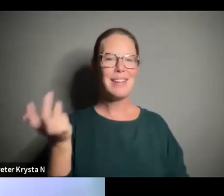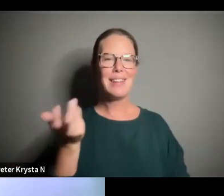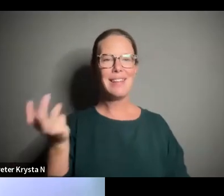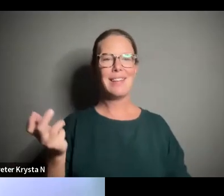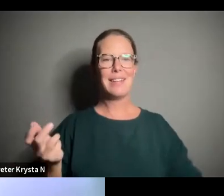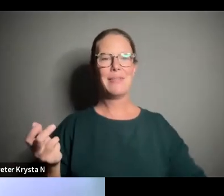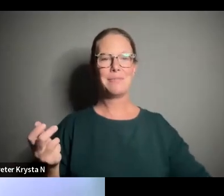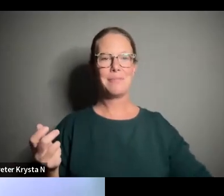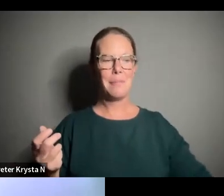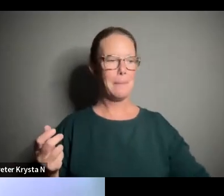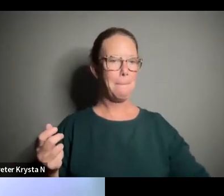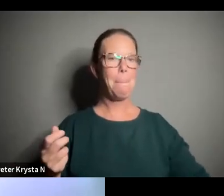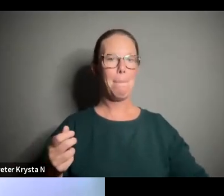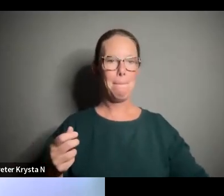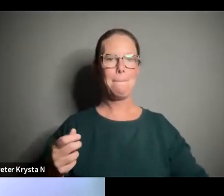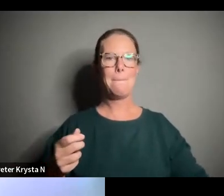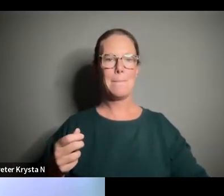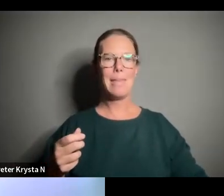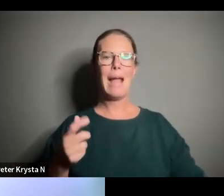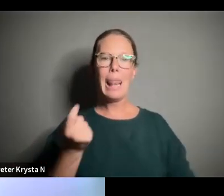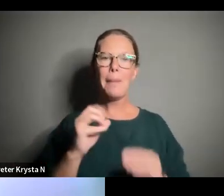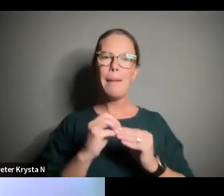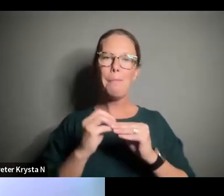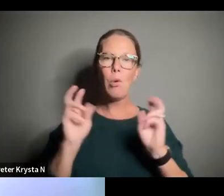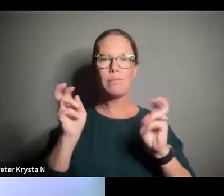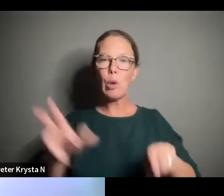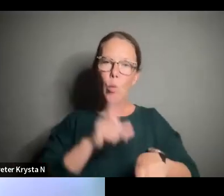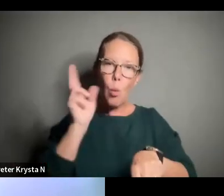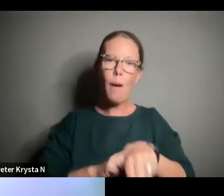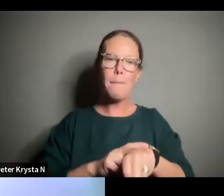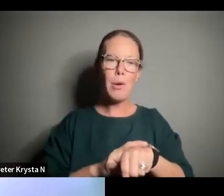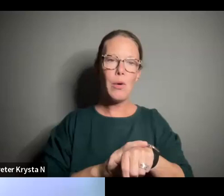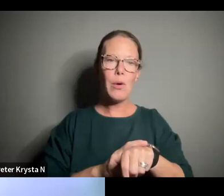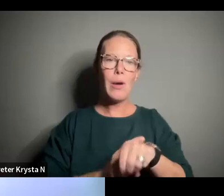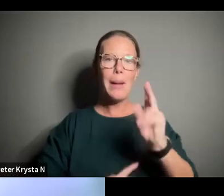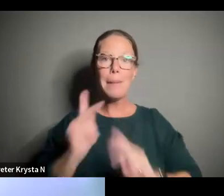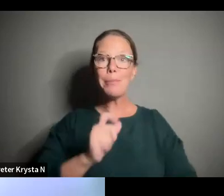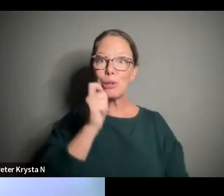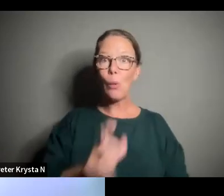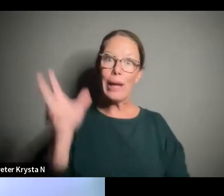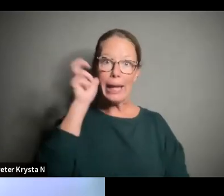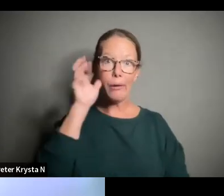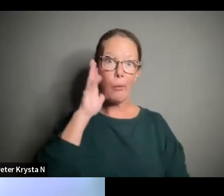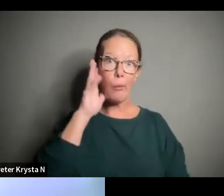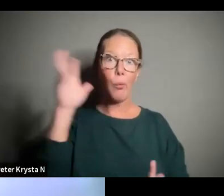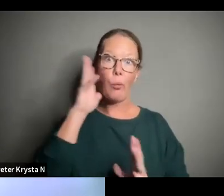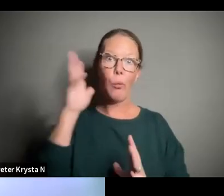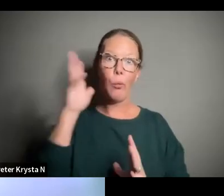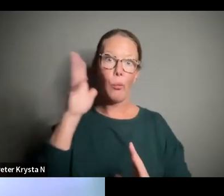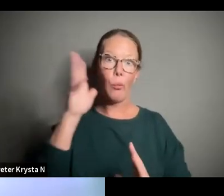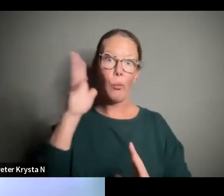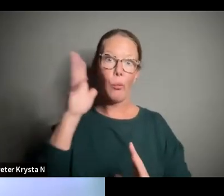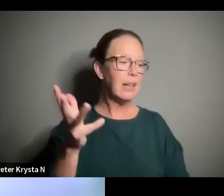in this field, being a little bit more normal, where people don't hear you, is very